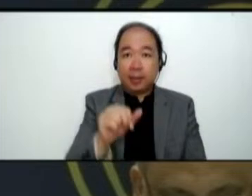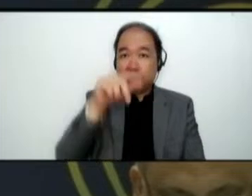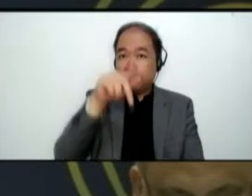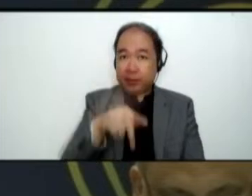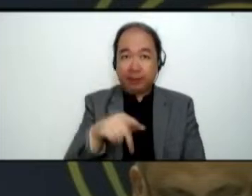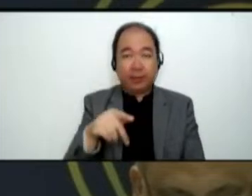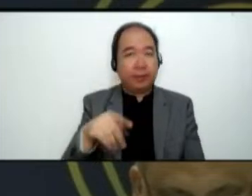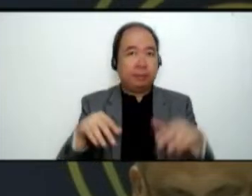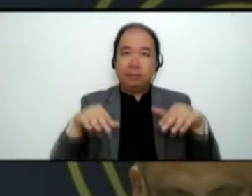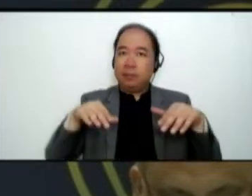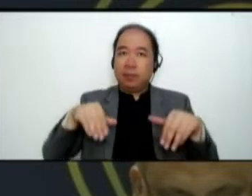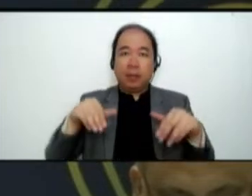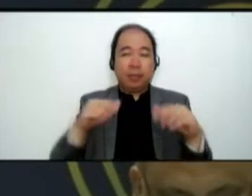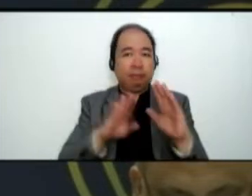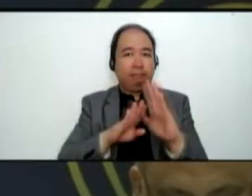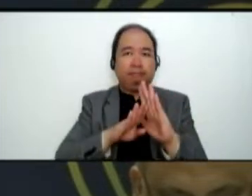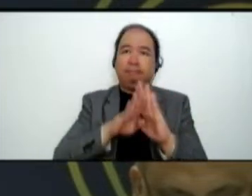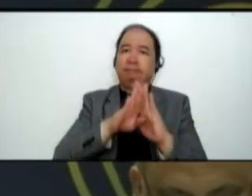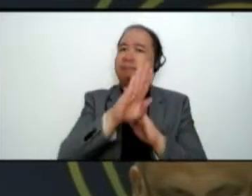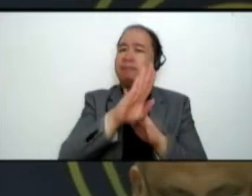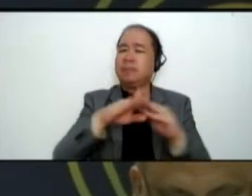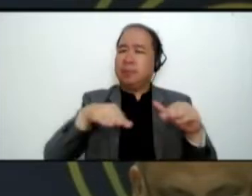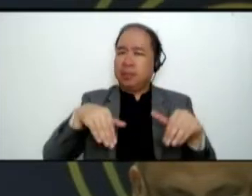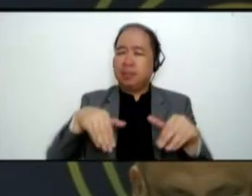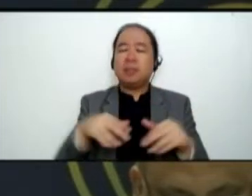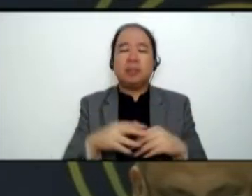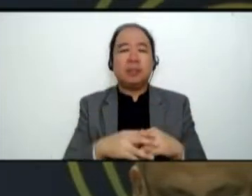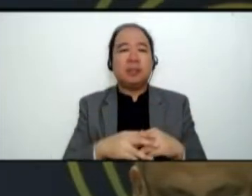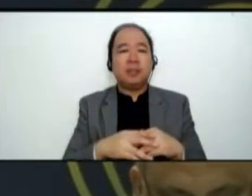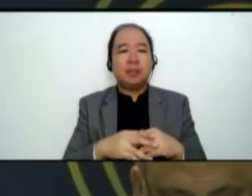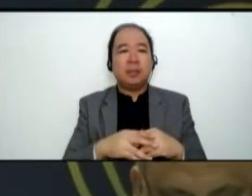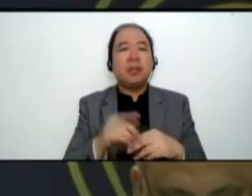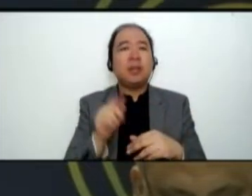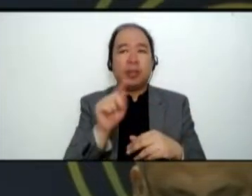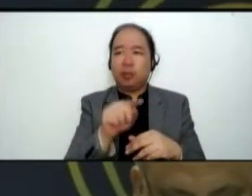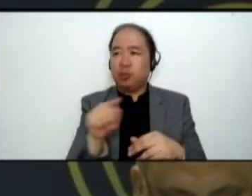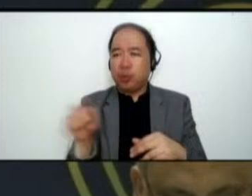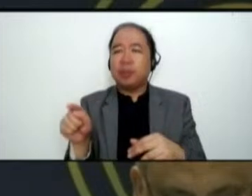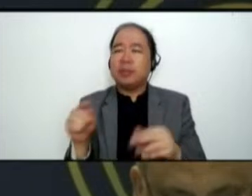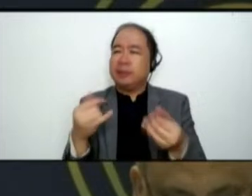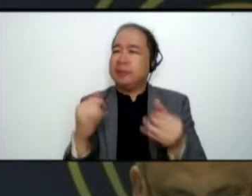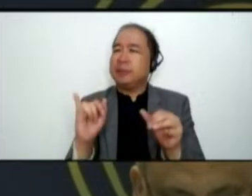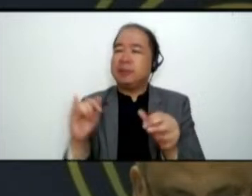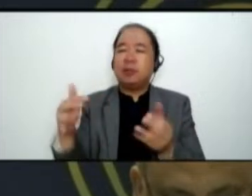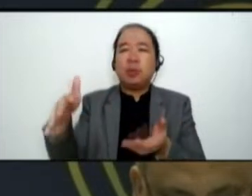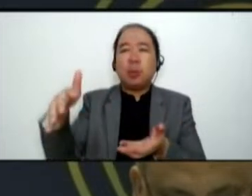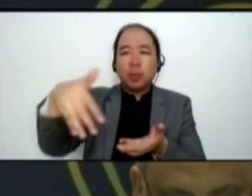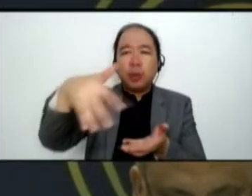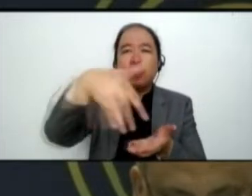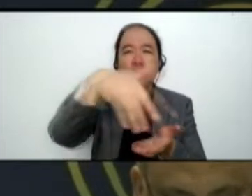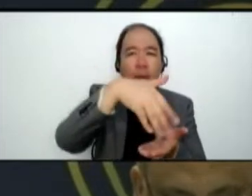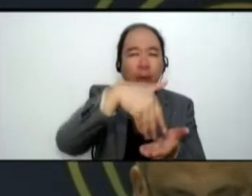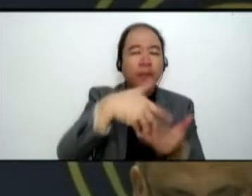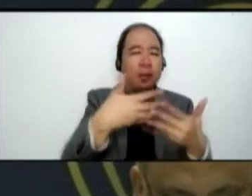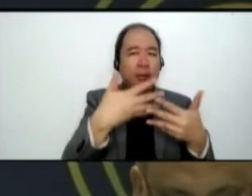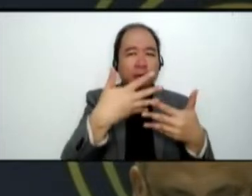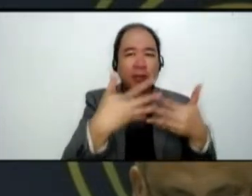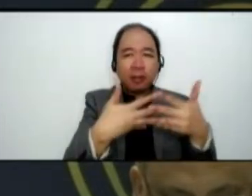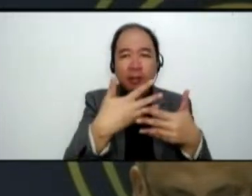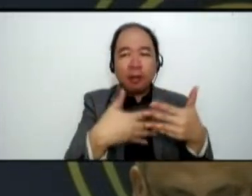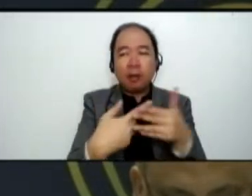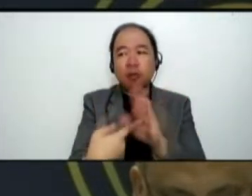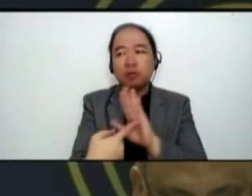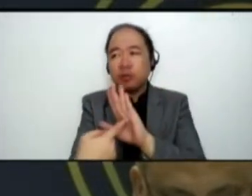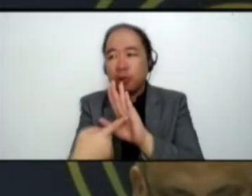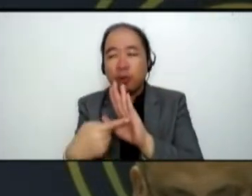that level. Most of them remain into, you know, like compiling the NTA and then showing the data and use